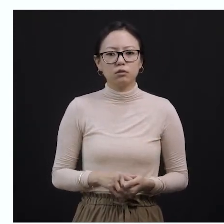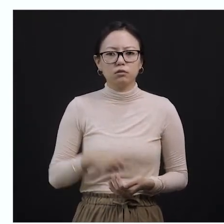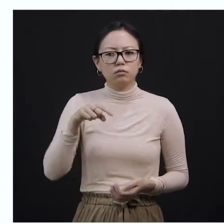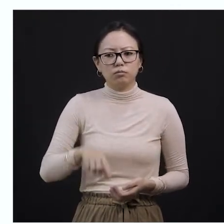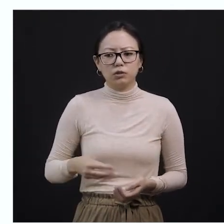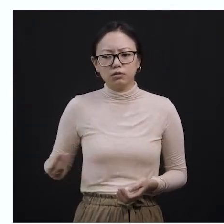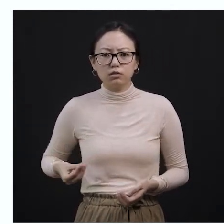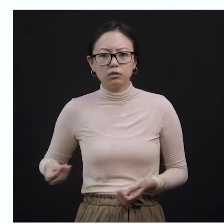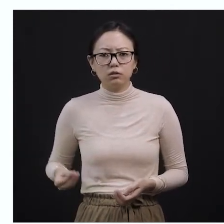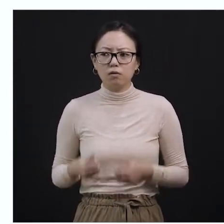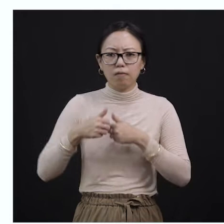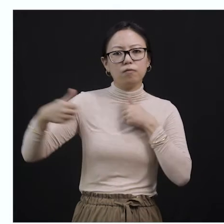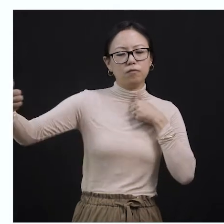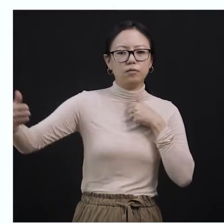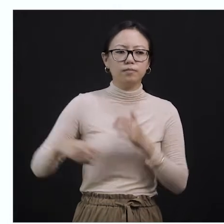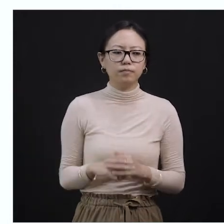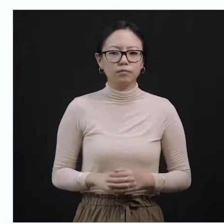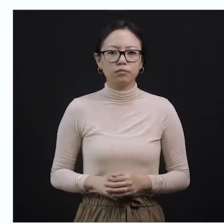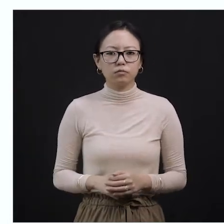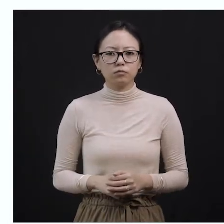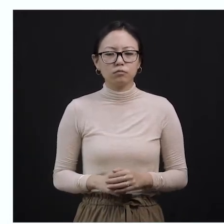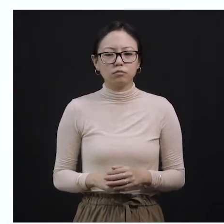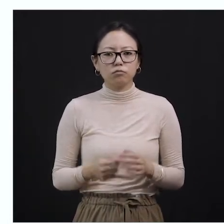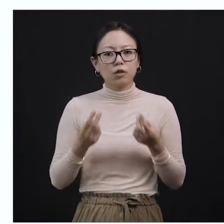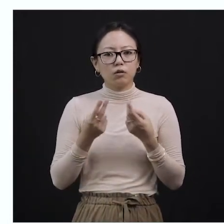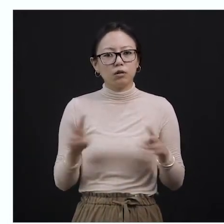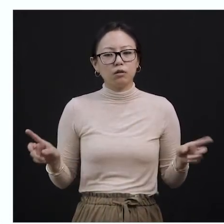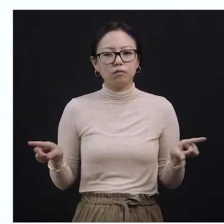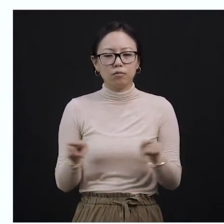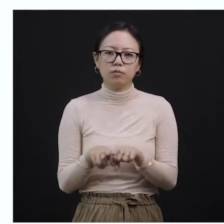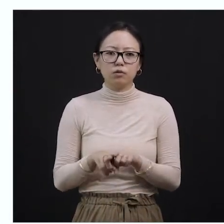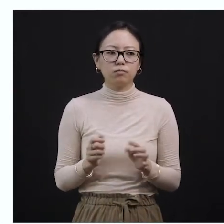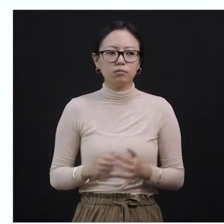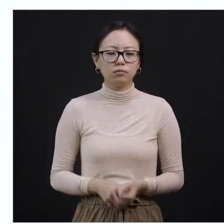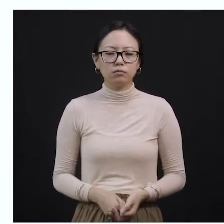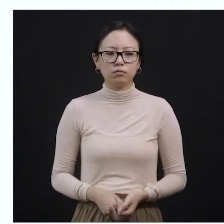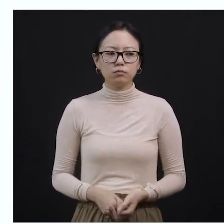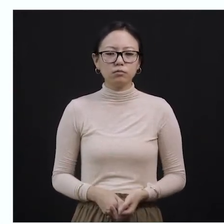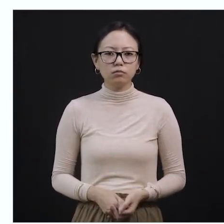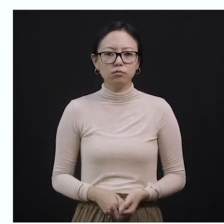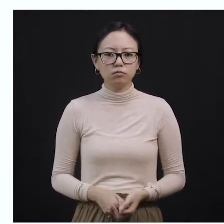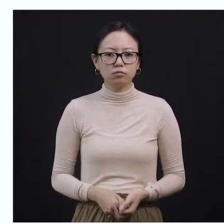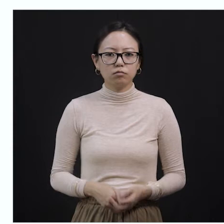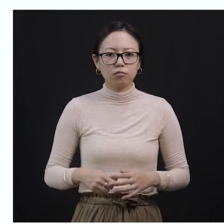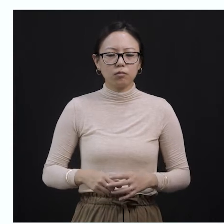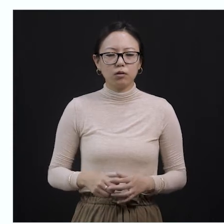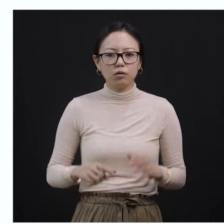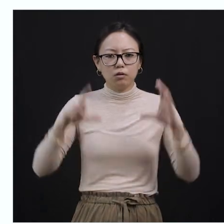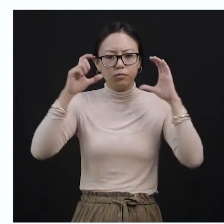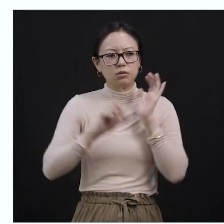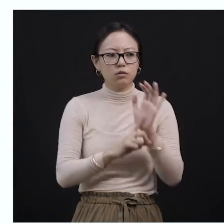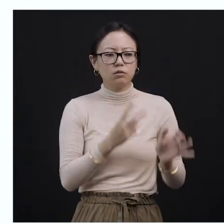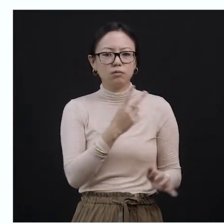and farthest. Let's look at another example of nearest and farthest. We have a tree here,